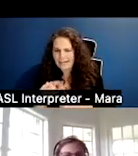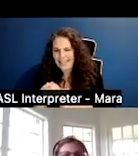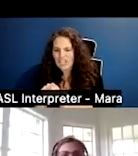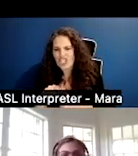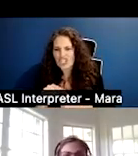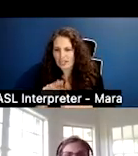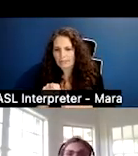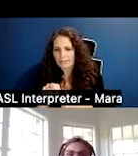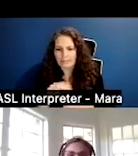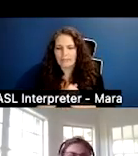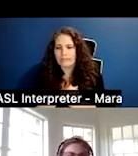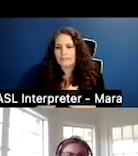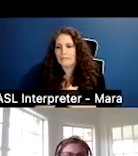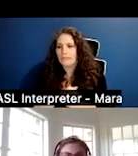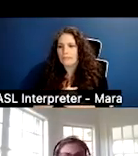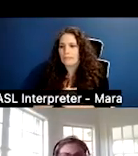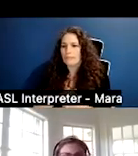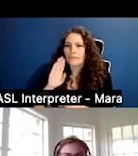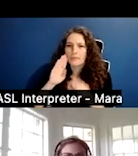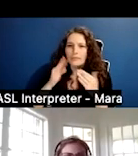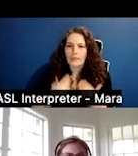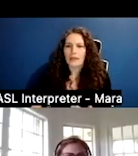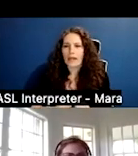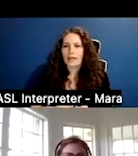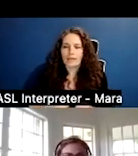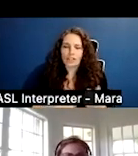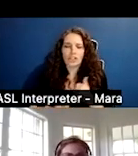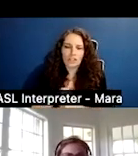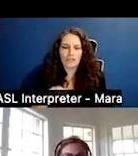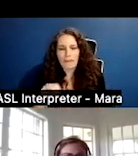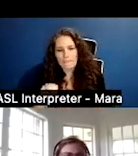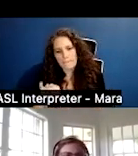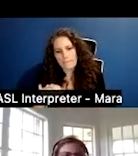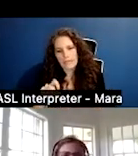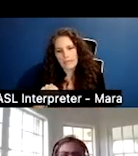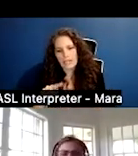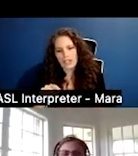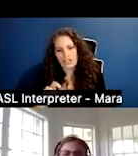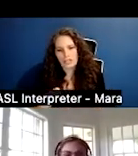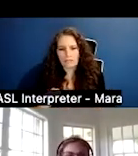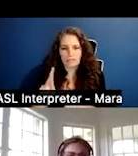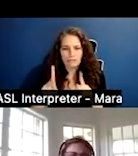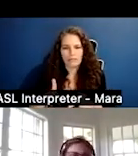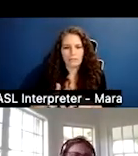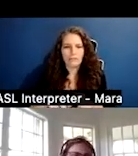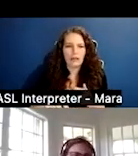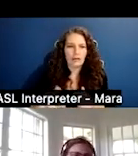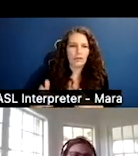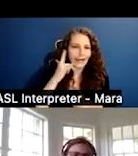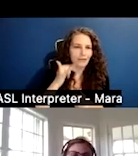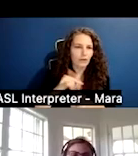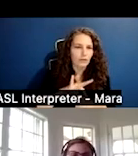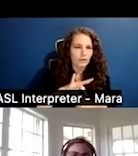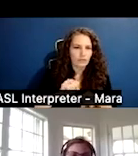Yes. Great, so I am a structural engineer and I'm the Chief Mitigation Officer at the California Earthquake Authority. I wasn't with the organization at